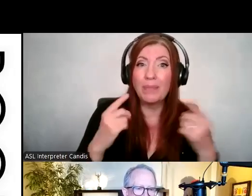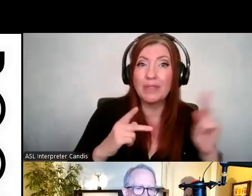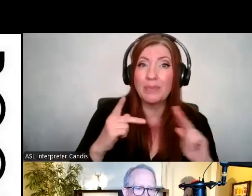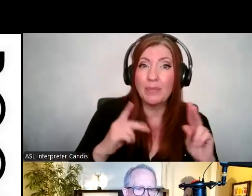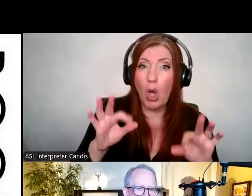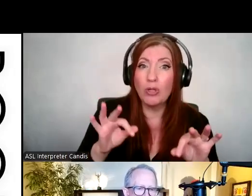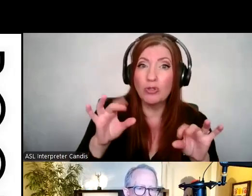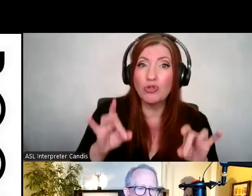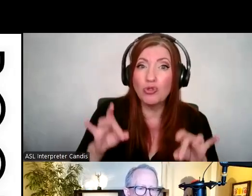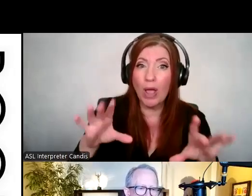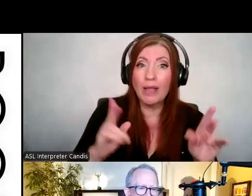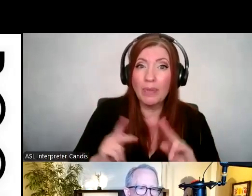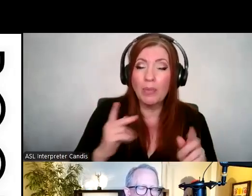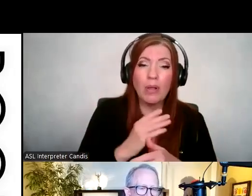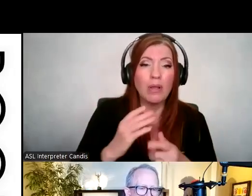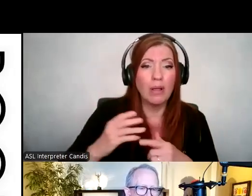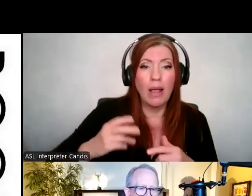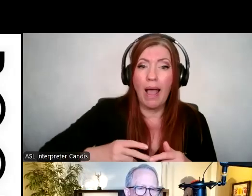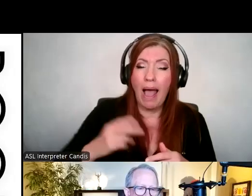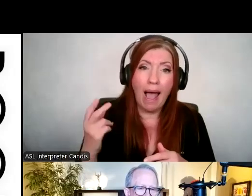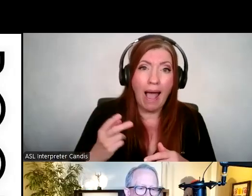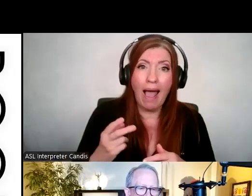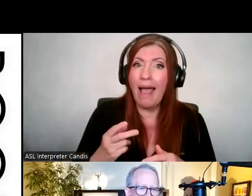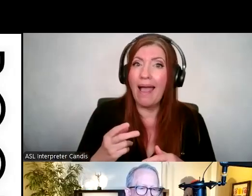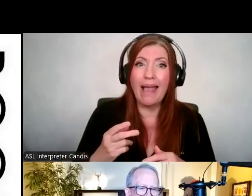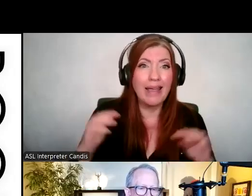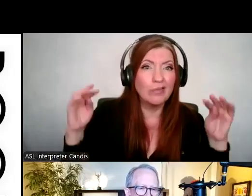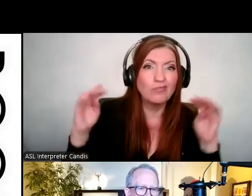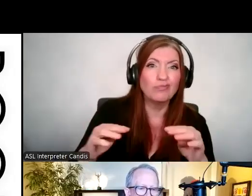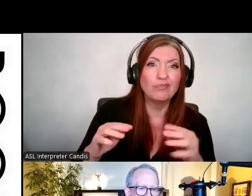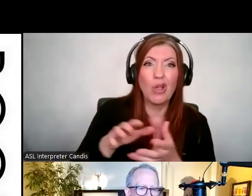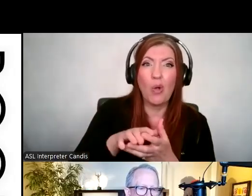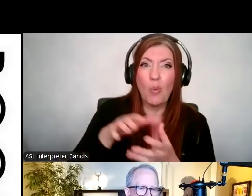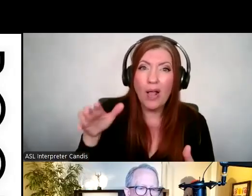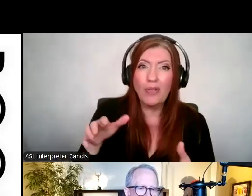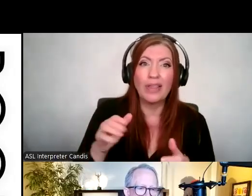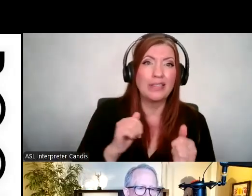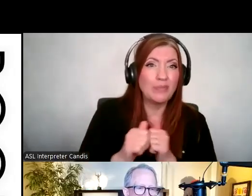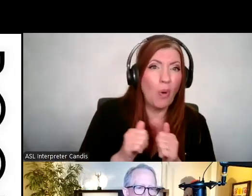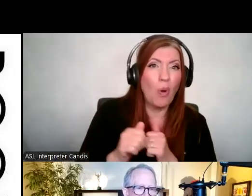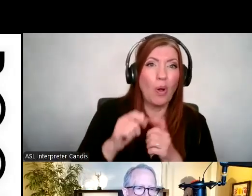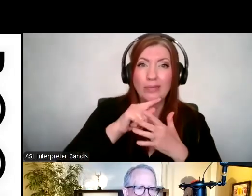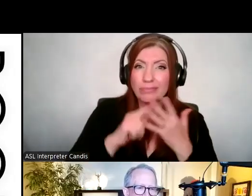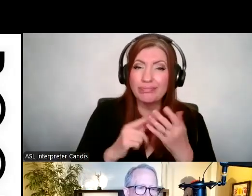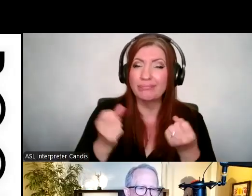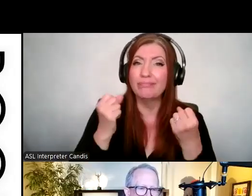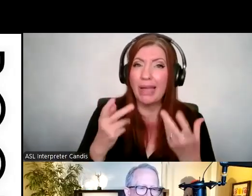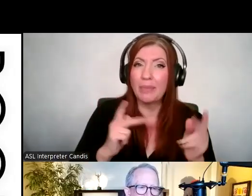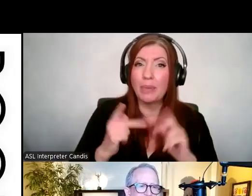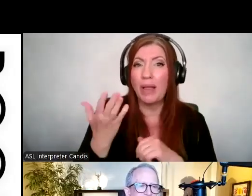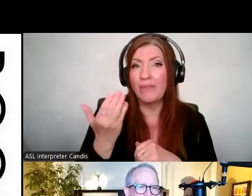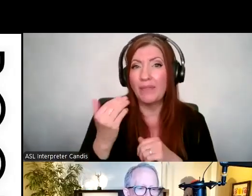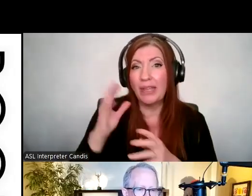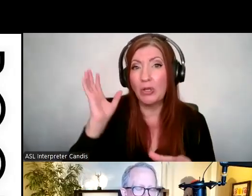high-profile sporting stars. They are of some wealthy Australians, they're billionaires and the like, a couple of an